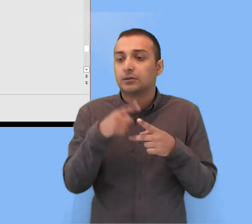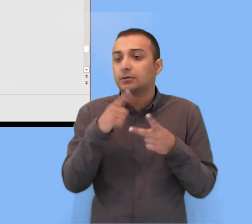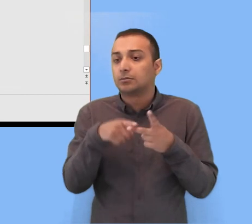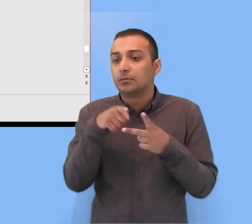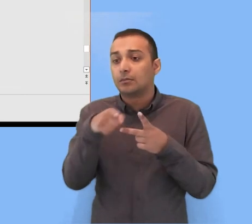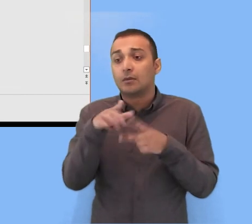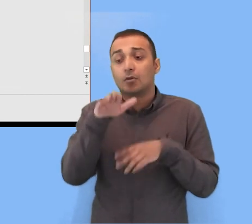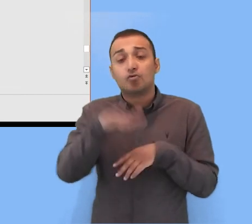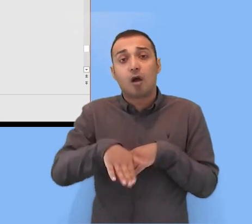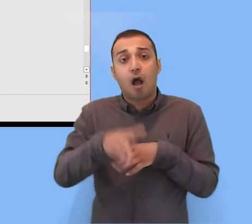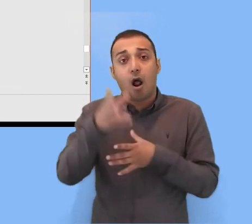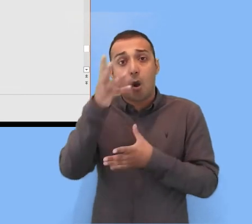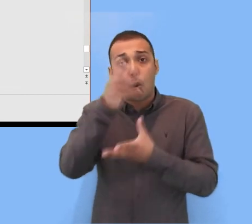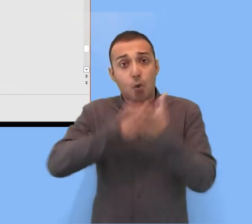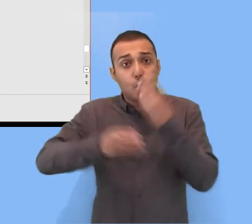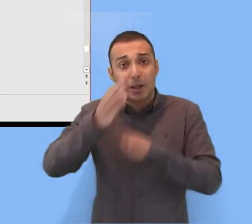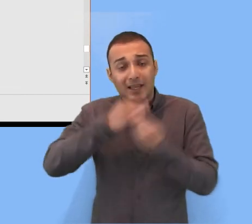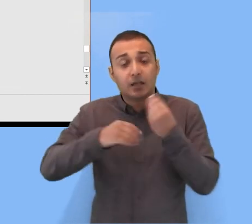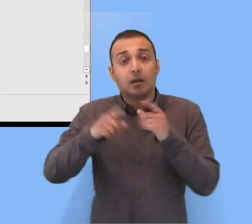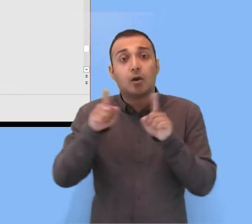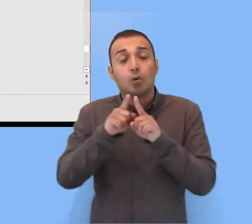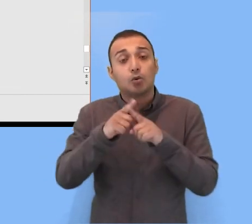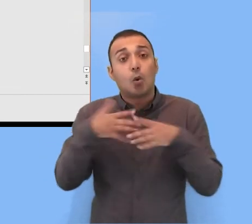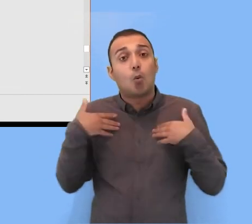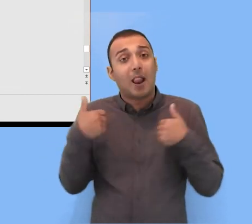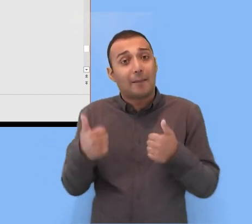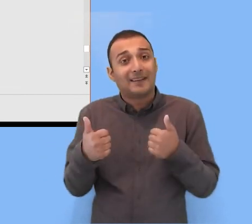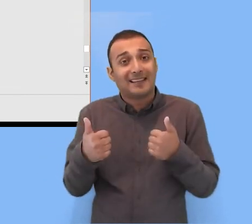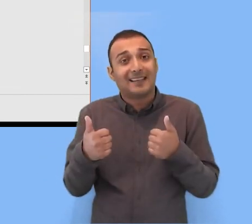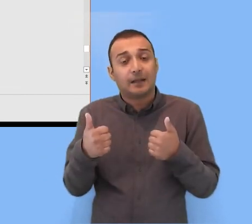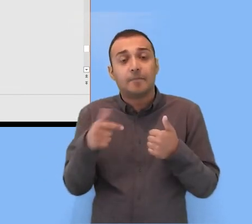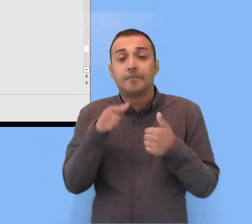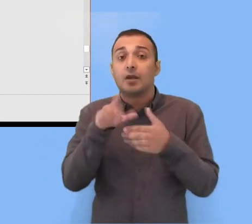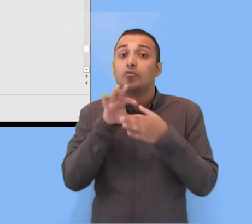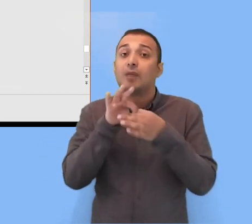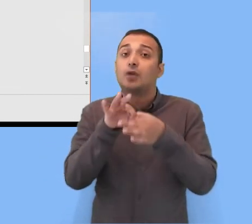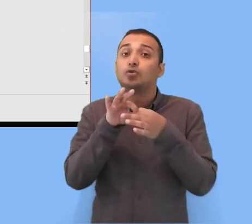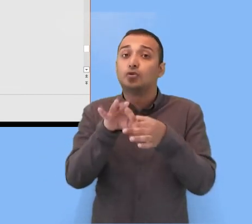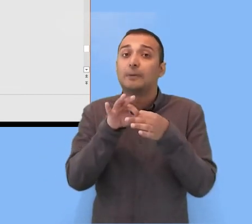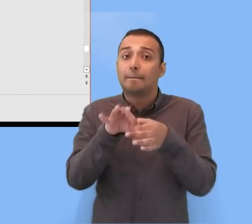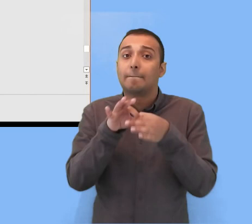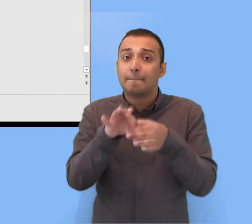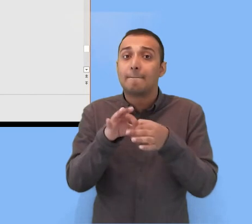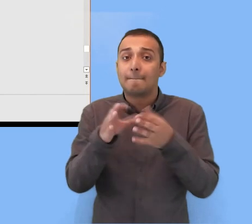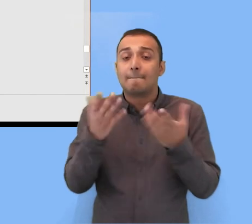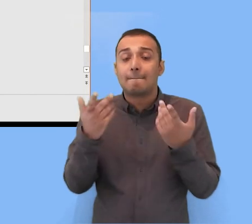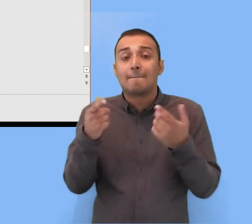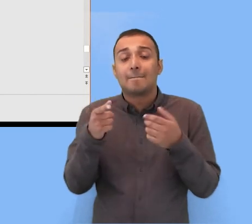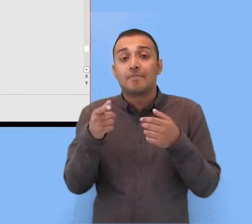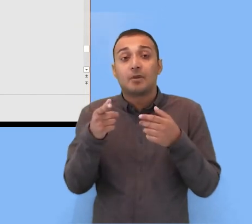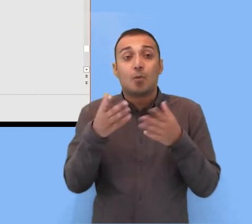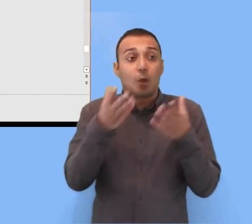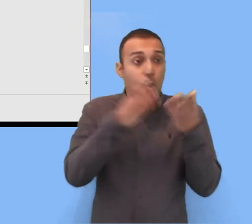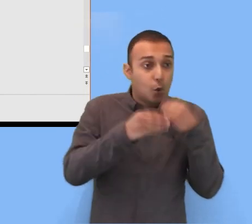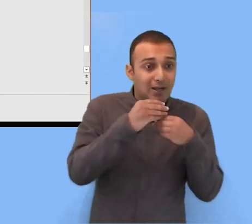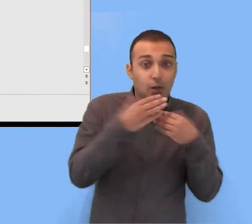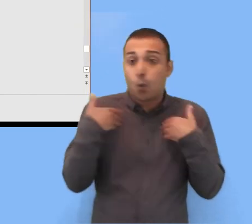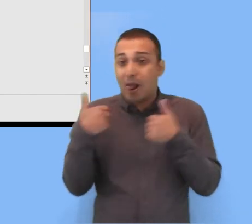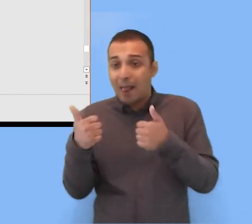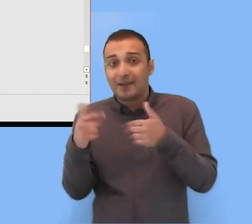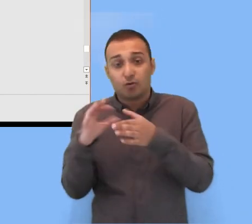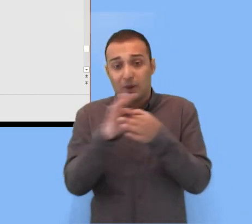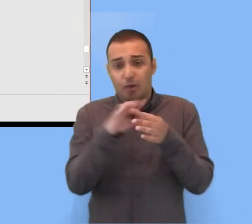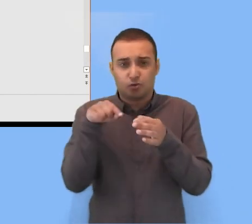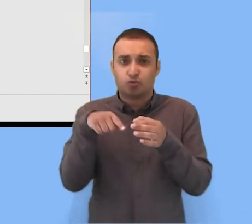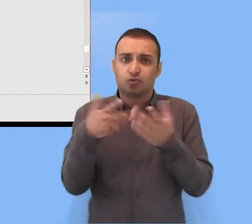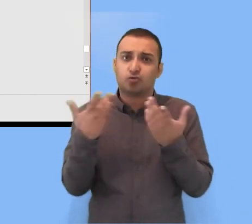child's learning and their well-being, the relationship between both was really strong, and we know that it